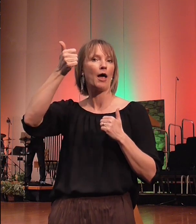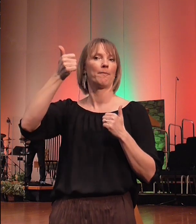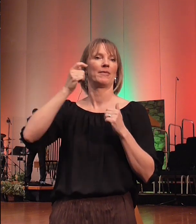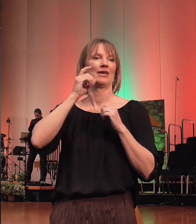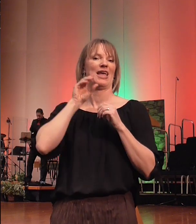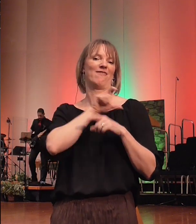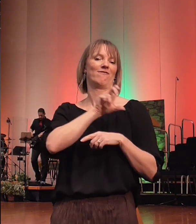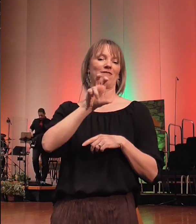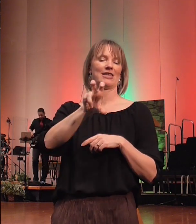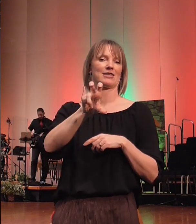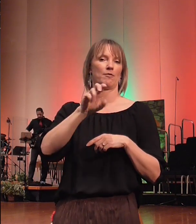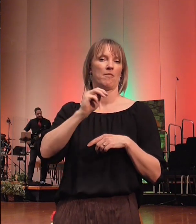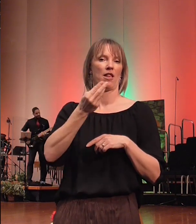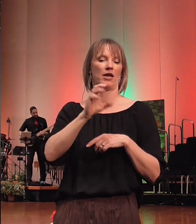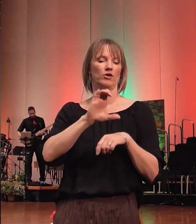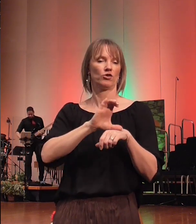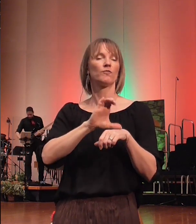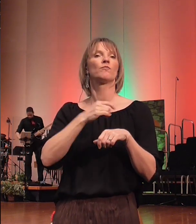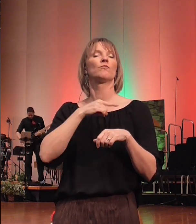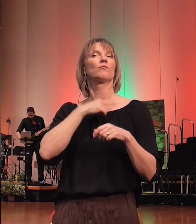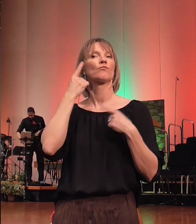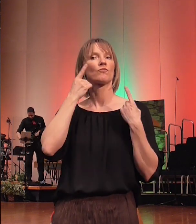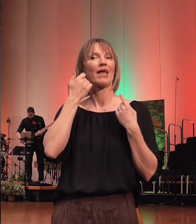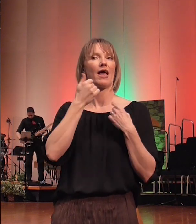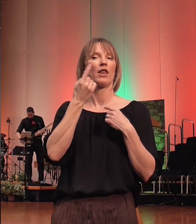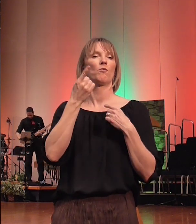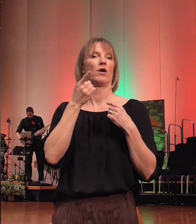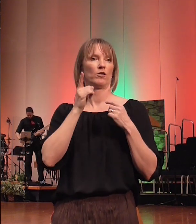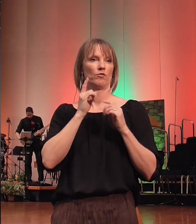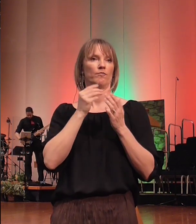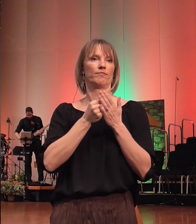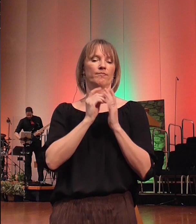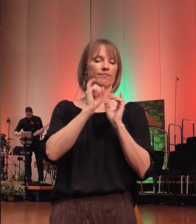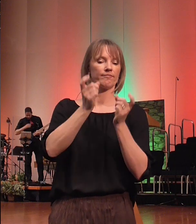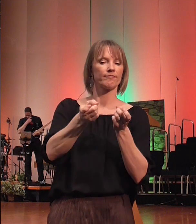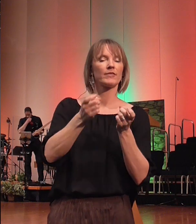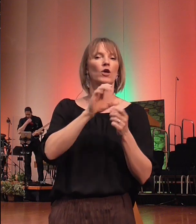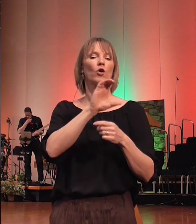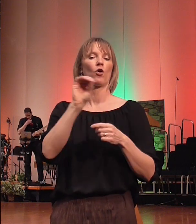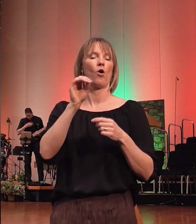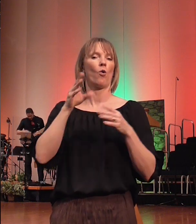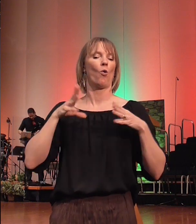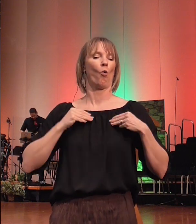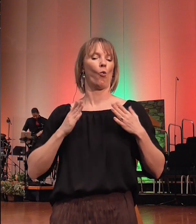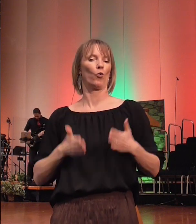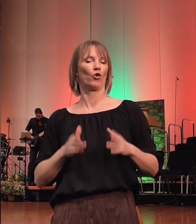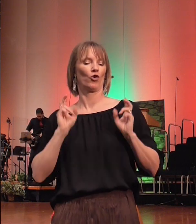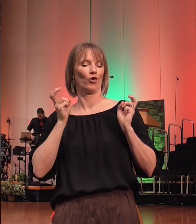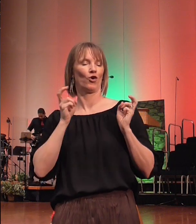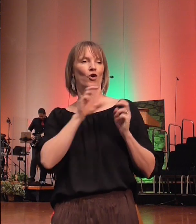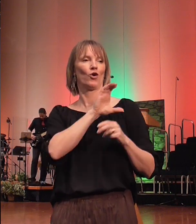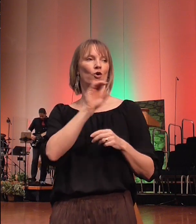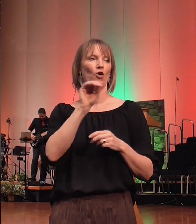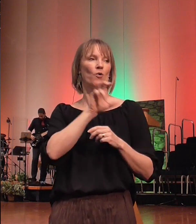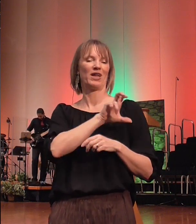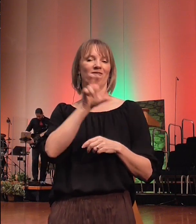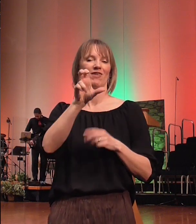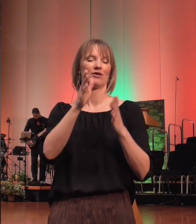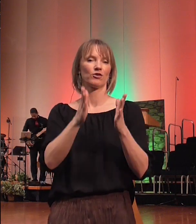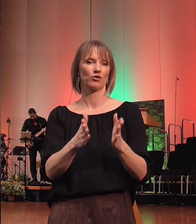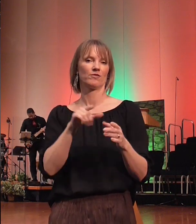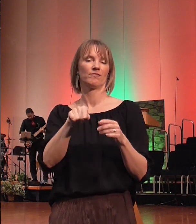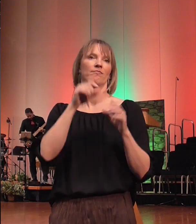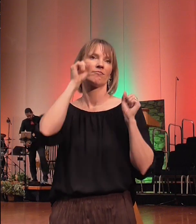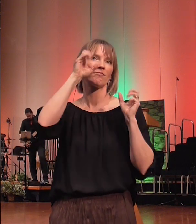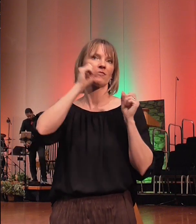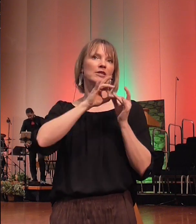High Church, and Michelle and I consider anyone who gives to Mile High Church a co-owner, a co-investor into this incredible spiritual community